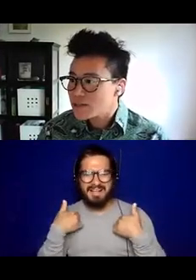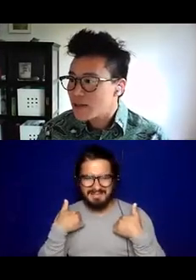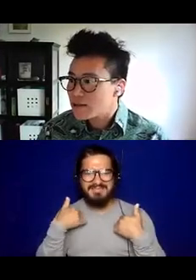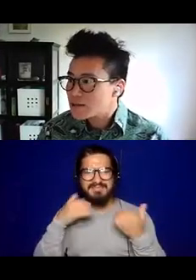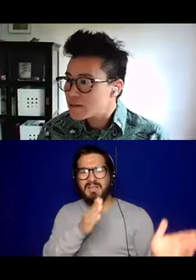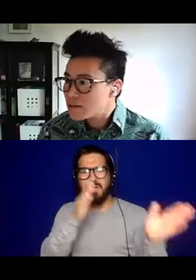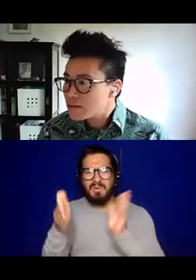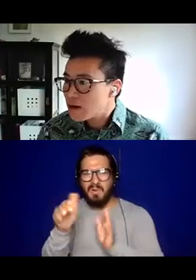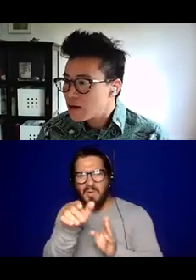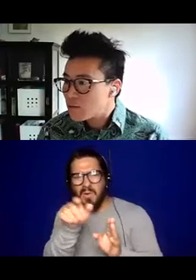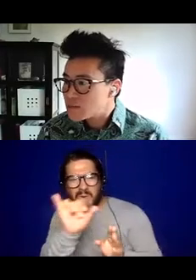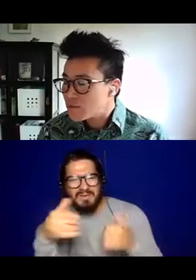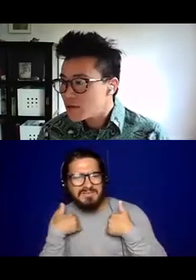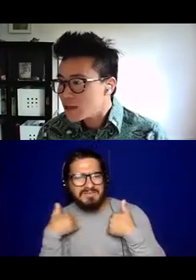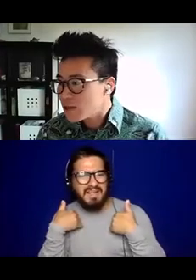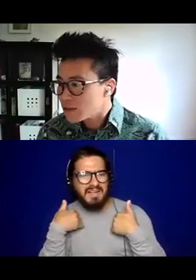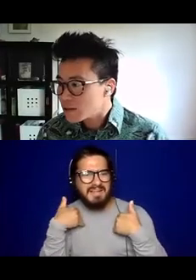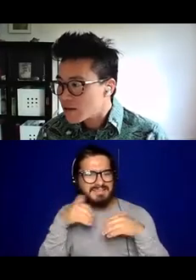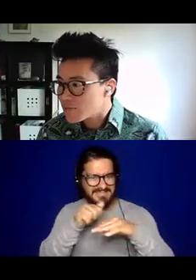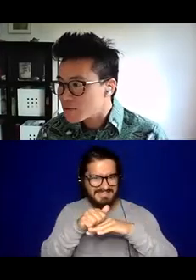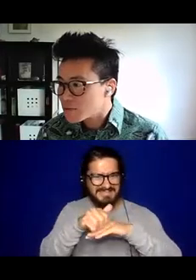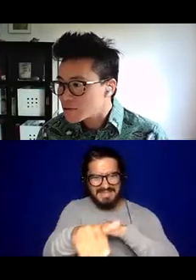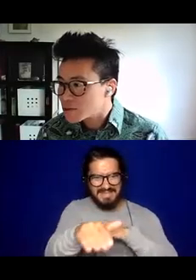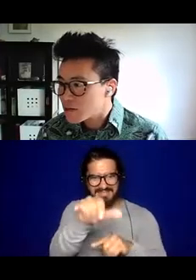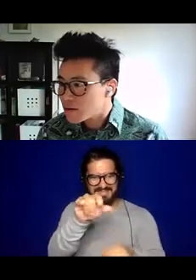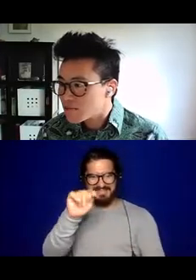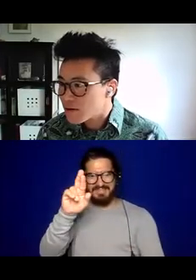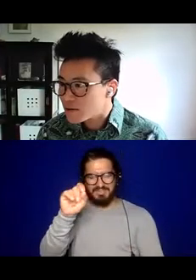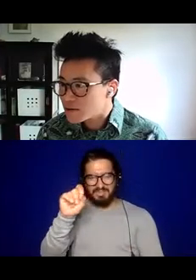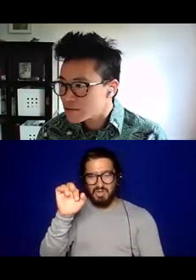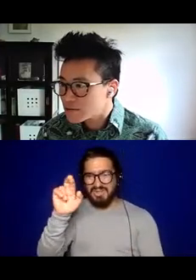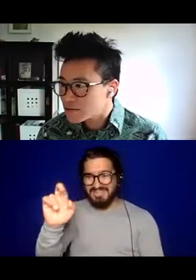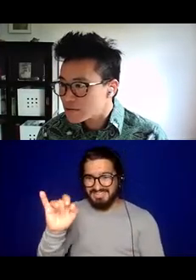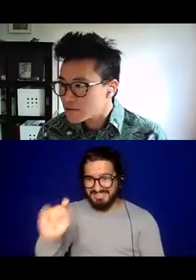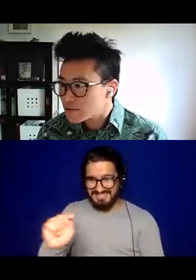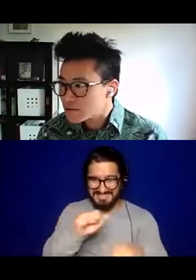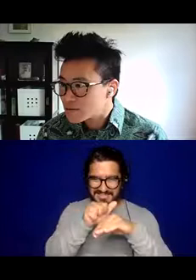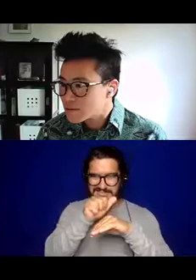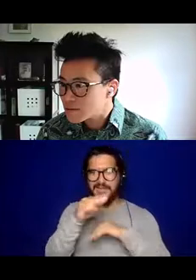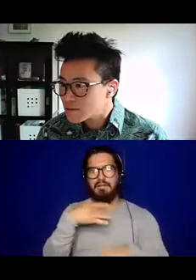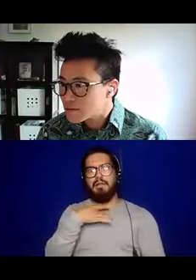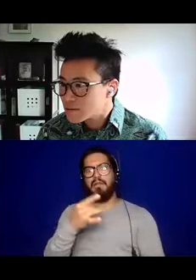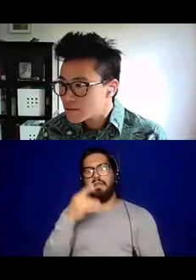Treasurit Send, which I really like for sharing files.